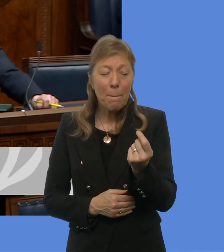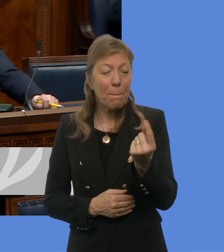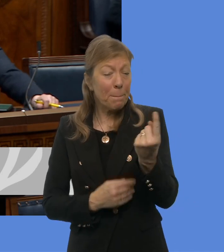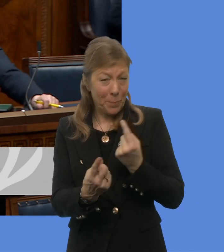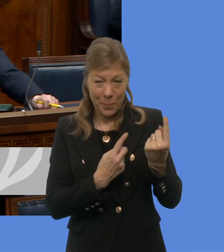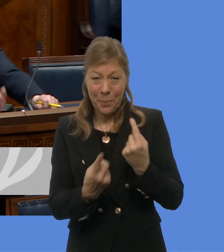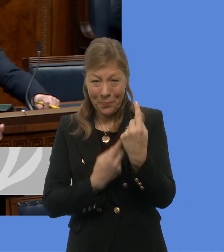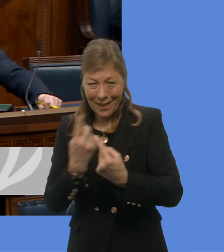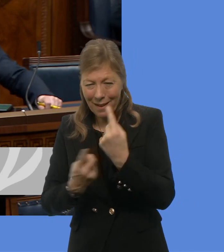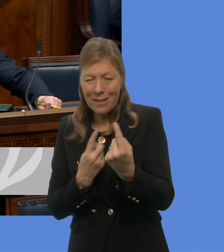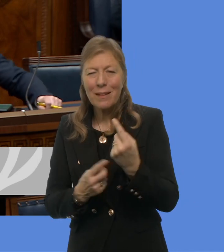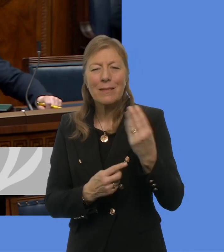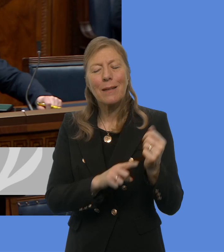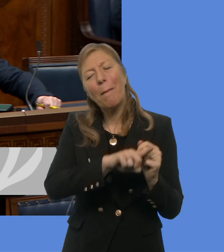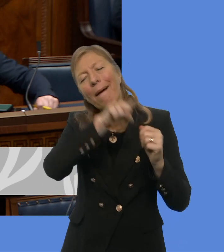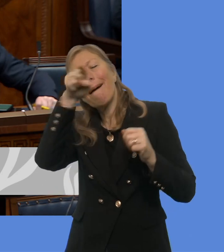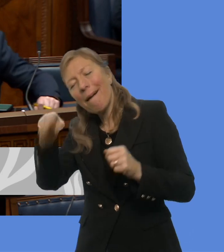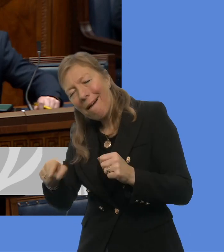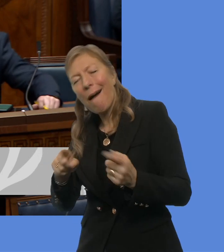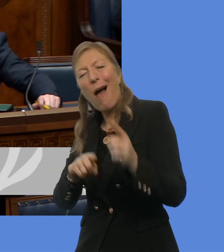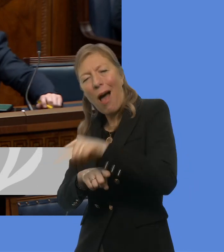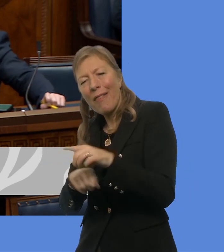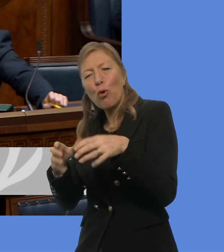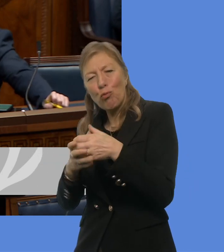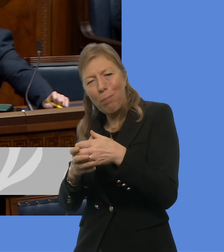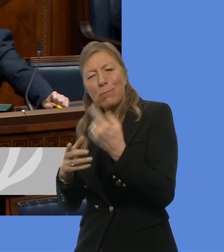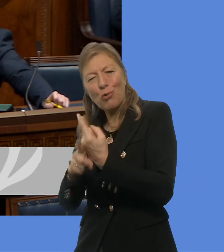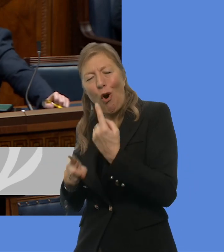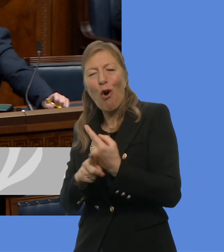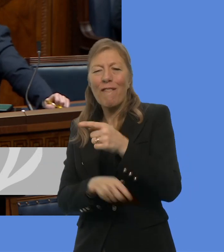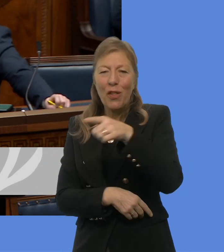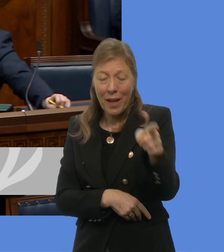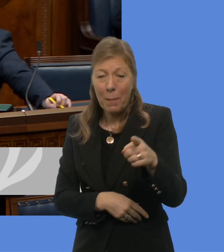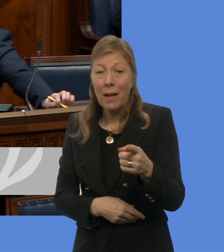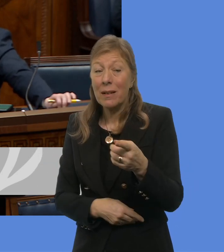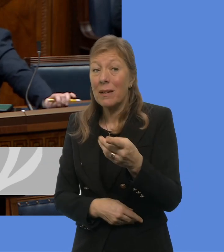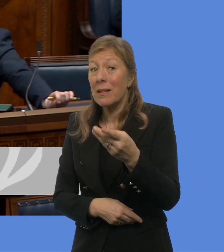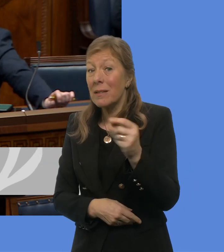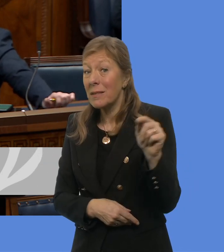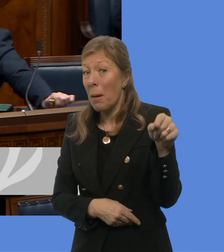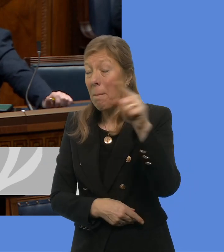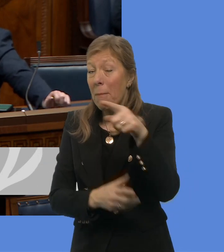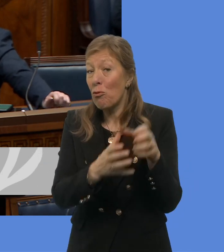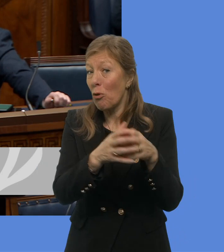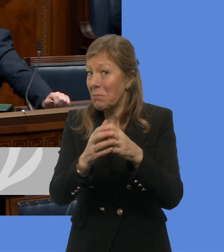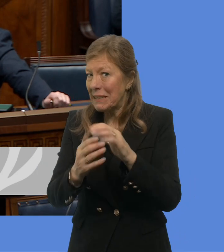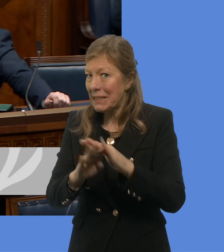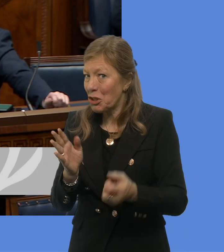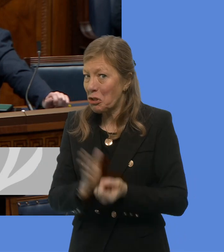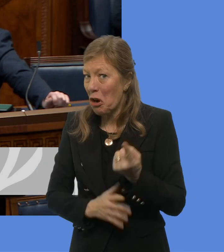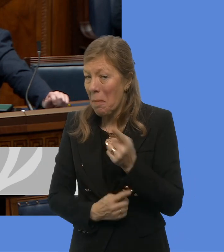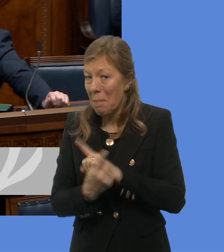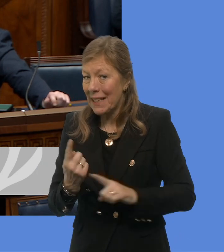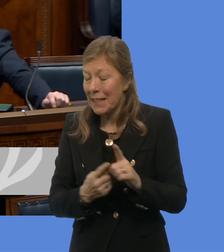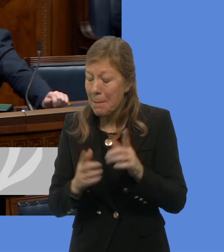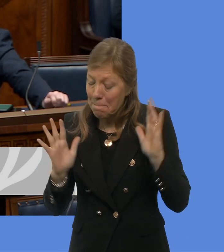by a broader organisational group, and some perhaps weren't even at the table at all. So my view is that we